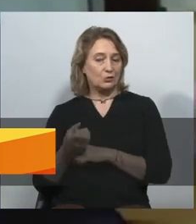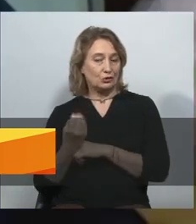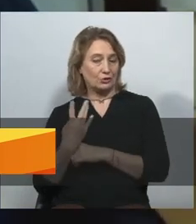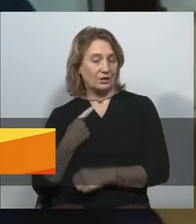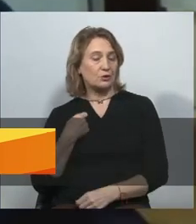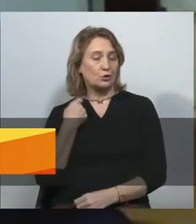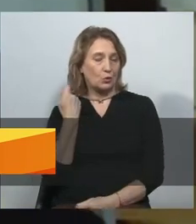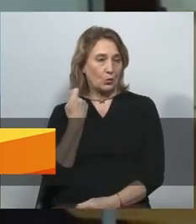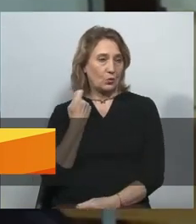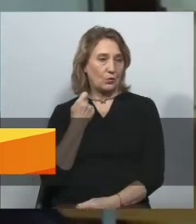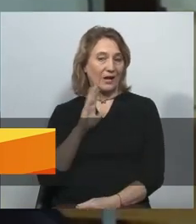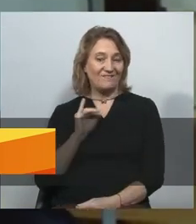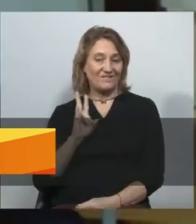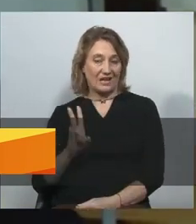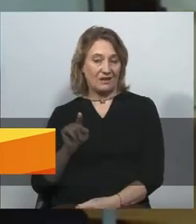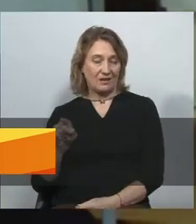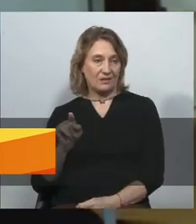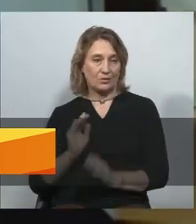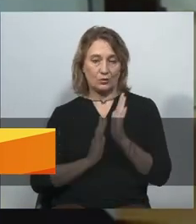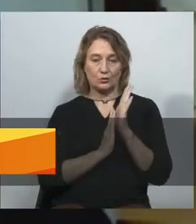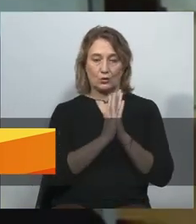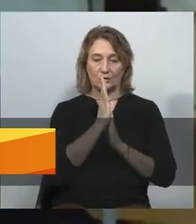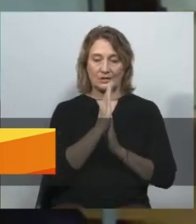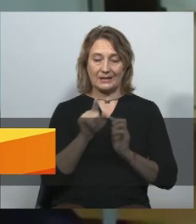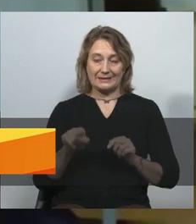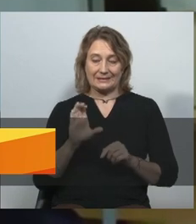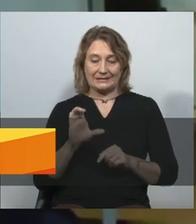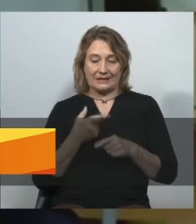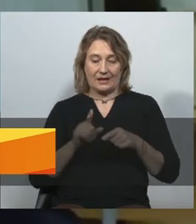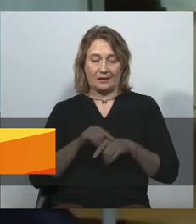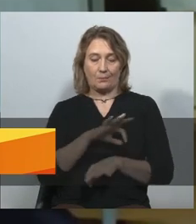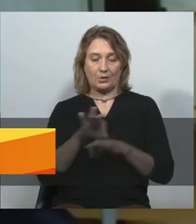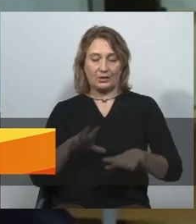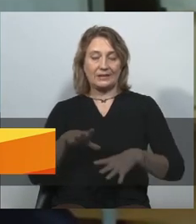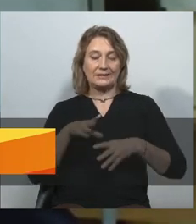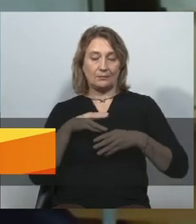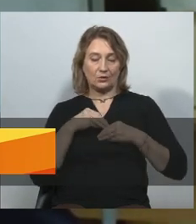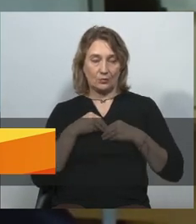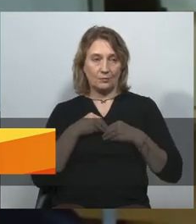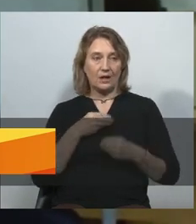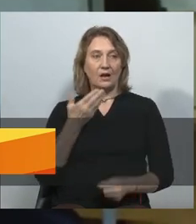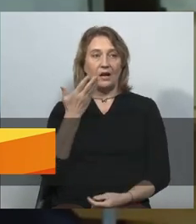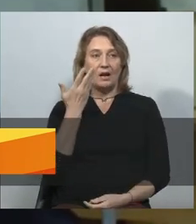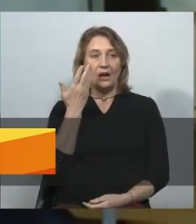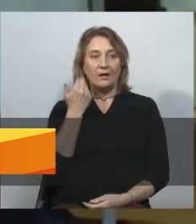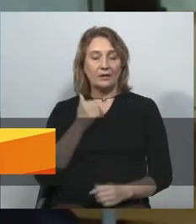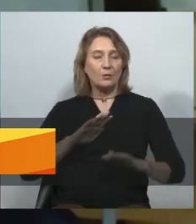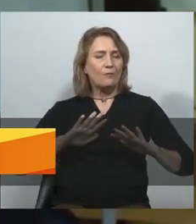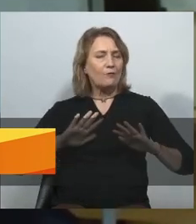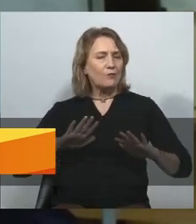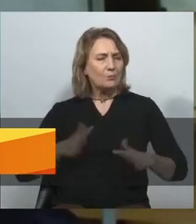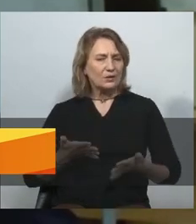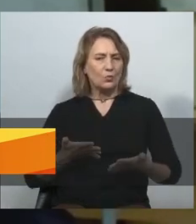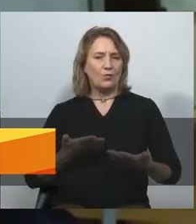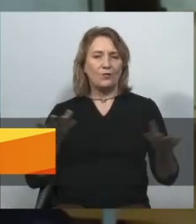and that's what my son was taught, and I'm happy that he was growing up together with this project and together with me. And